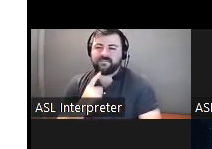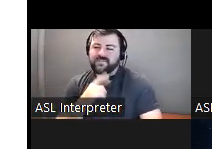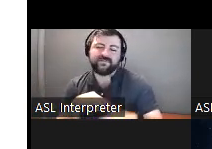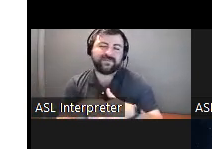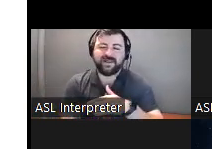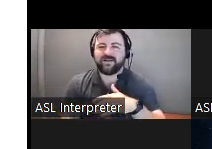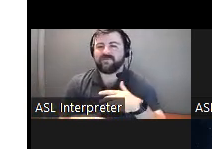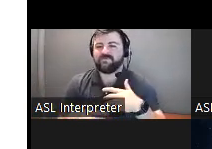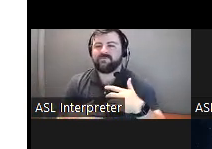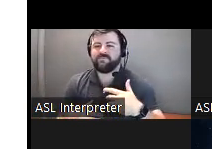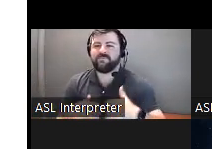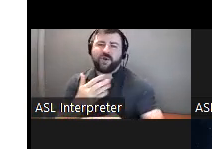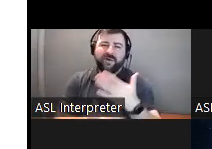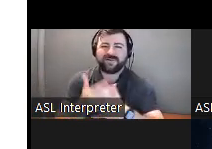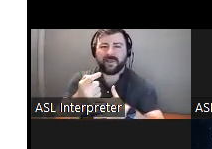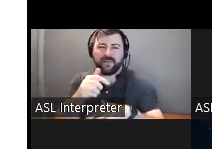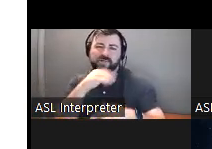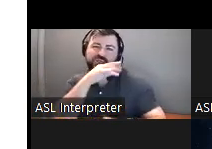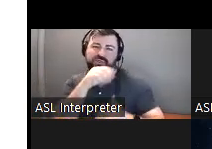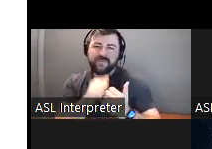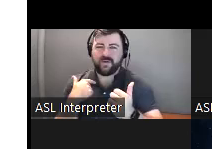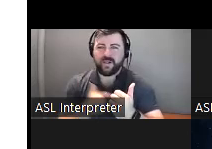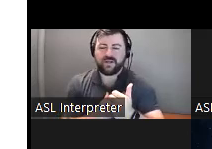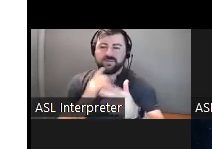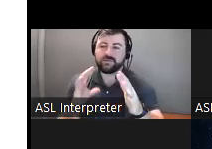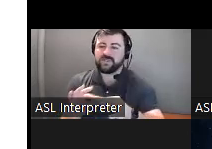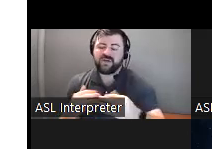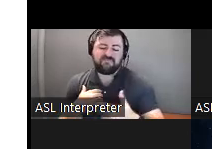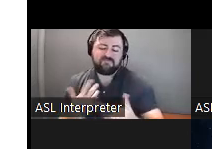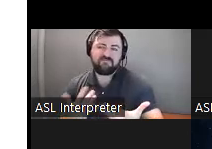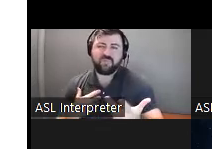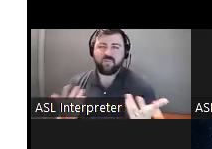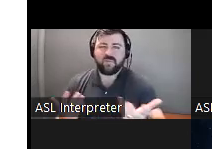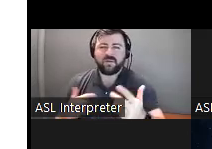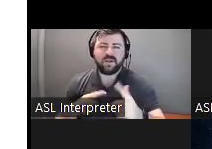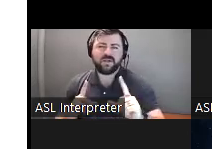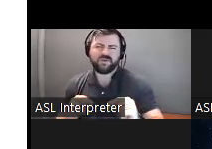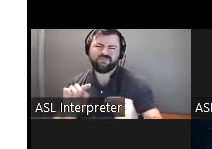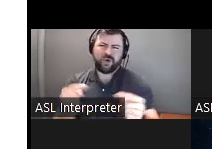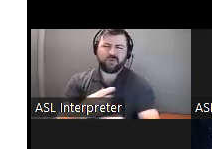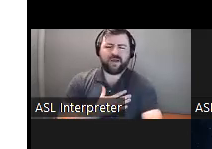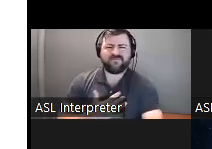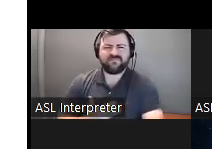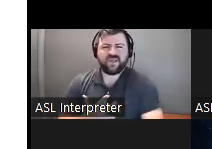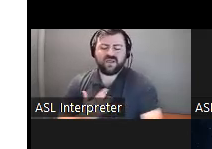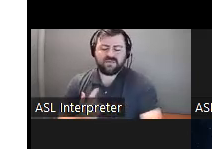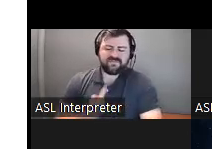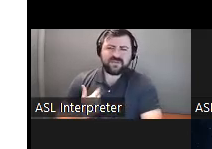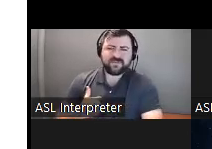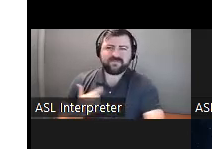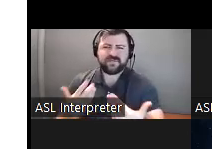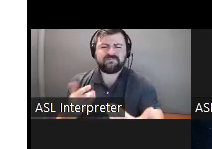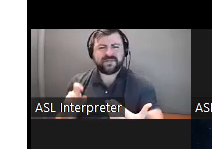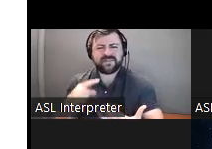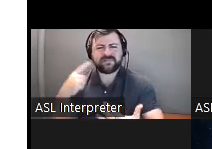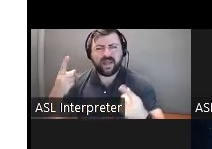her hands a little bit dirty with us and said, well, what can I do? Like, yeah, hurt my feelings, because this is what needs to happen in